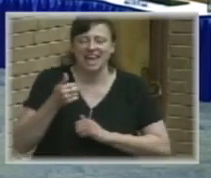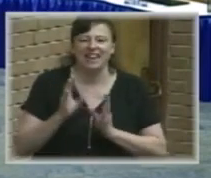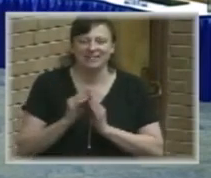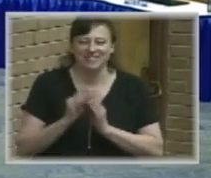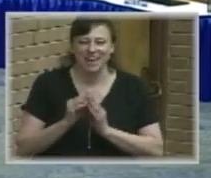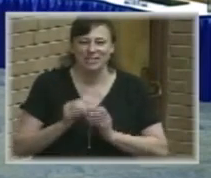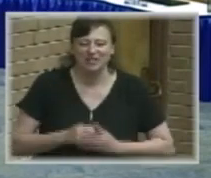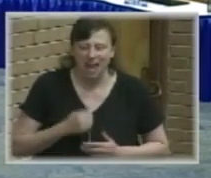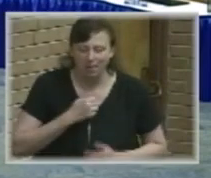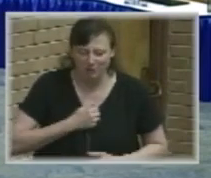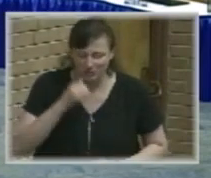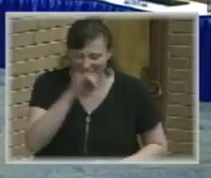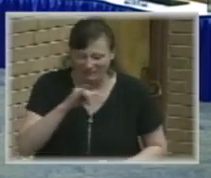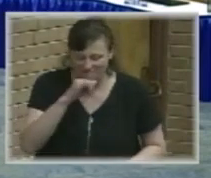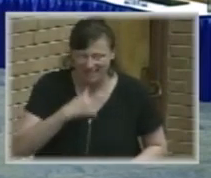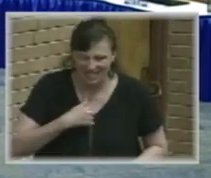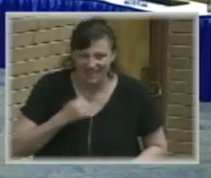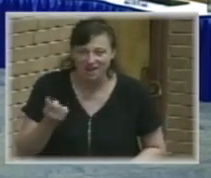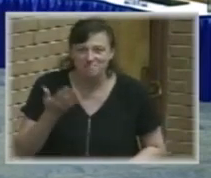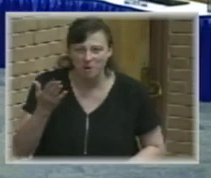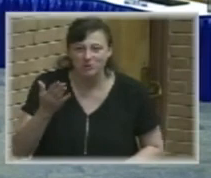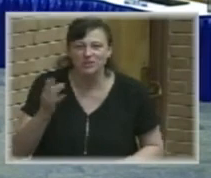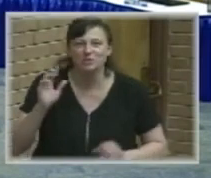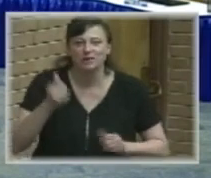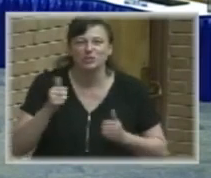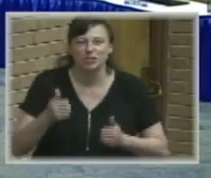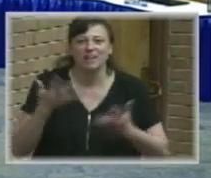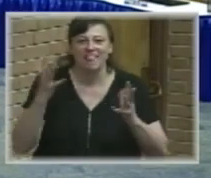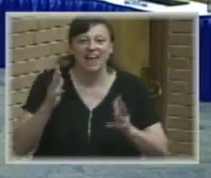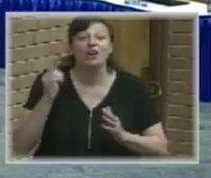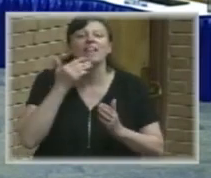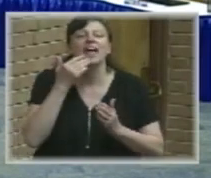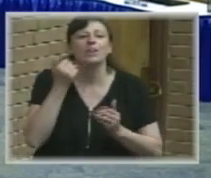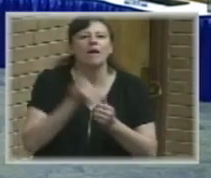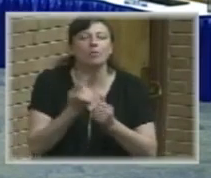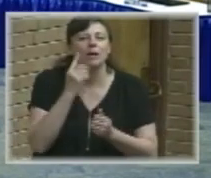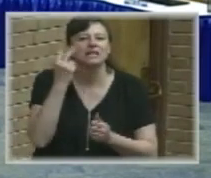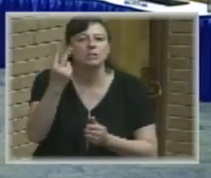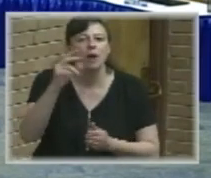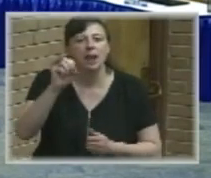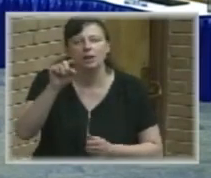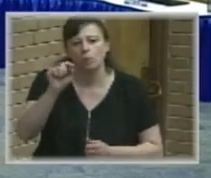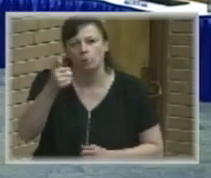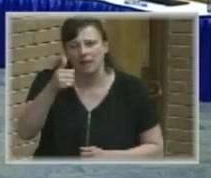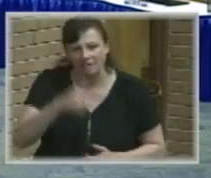me. We'll get a motion to adjourn later. Thank you, everybody. See you on the 10th.